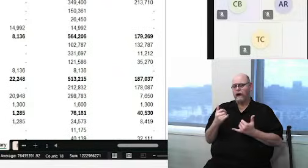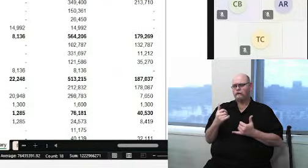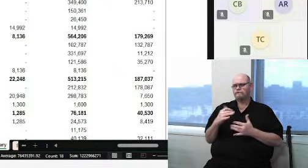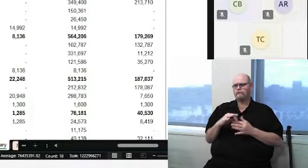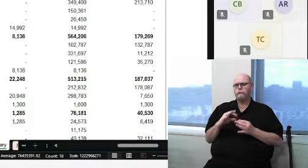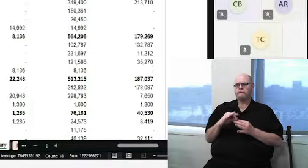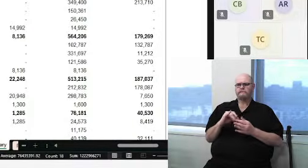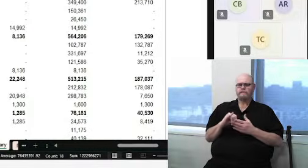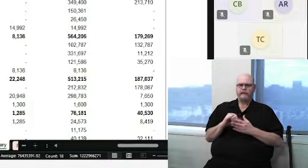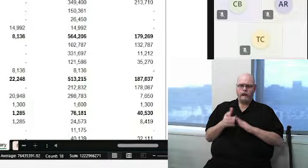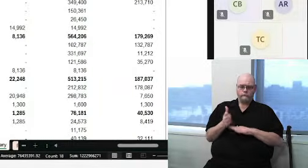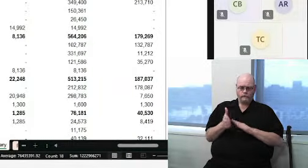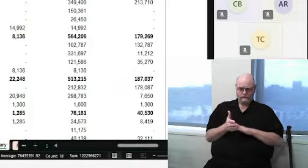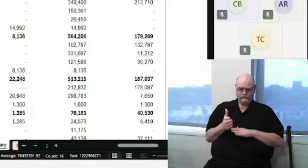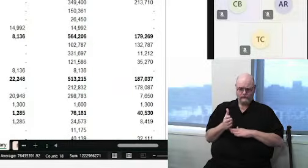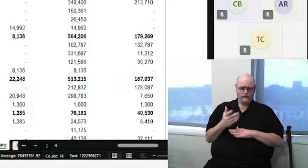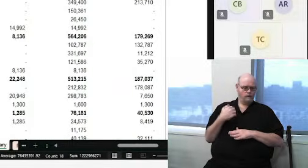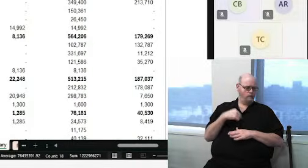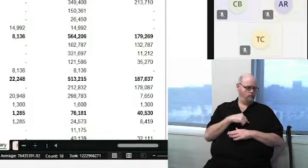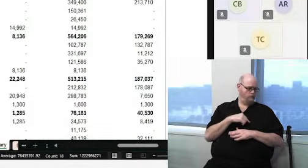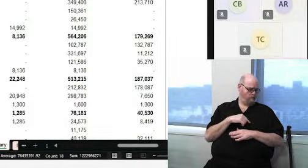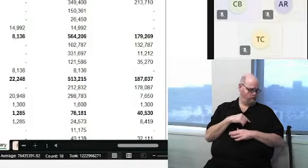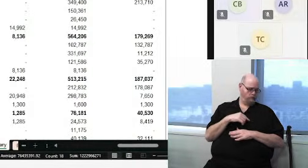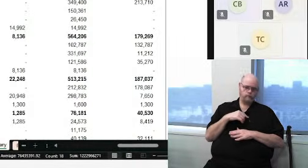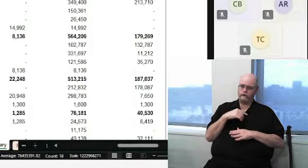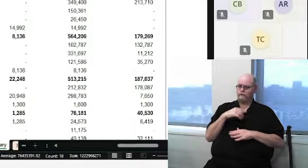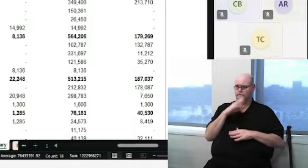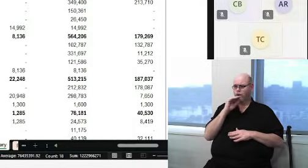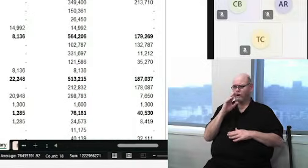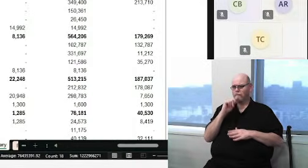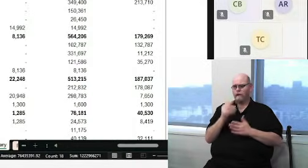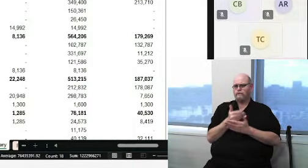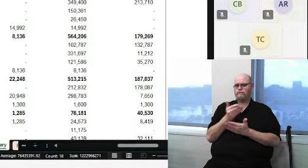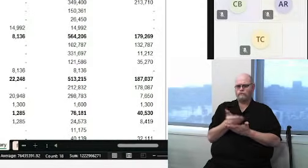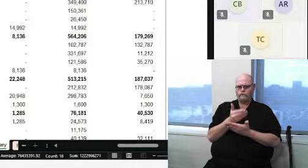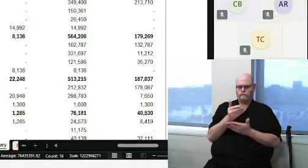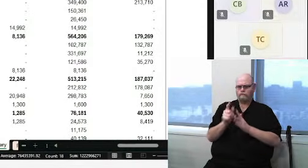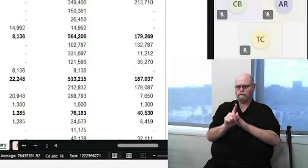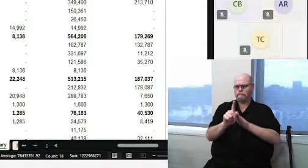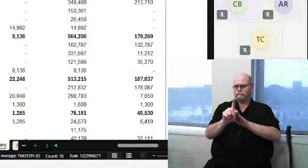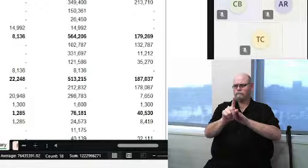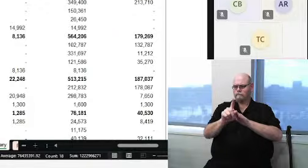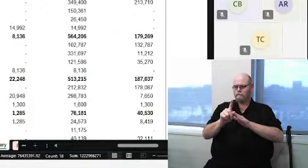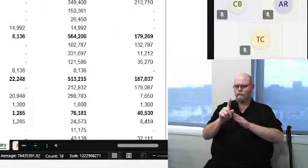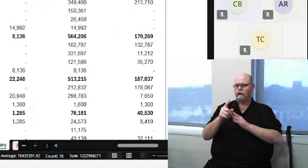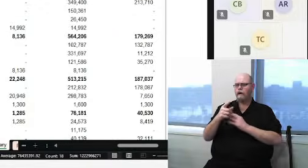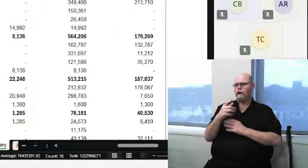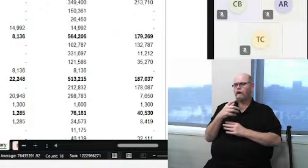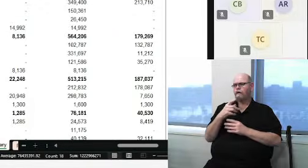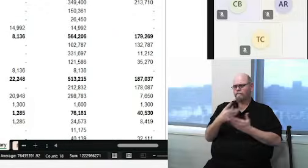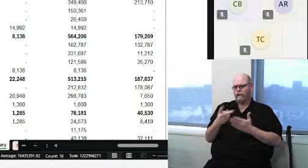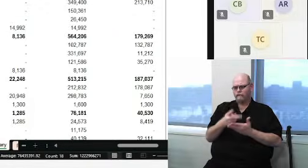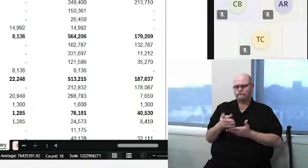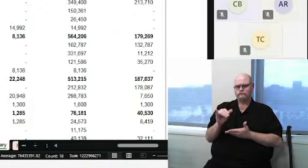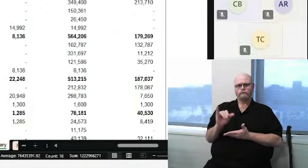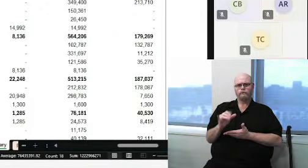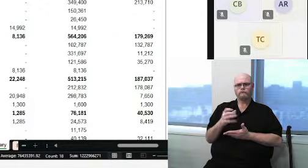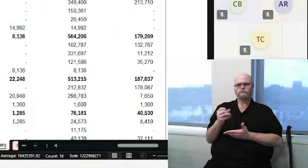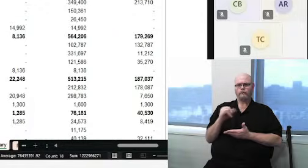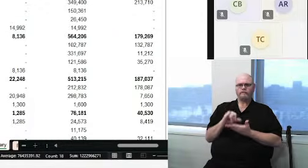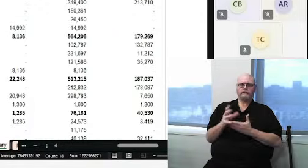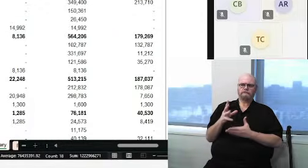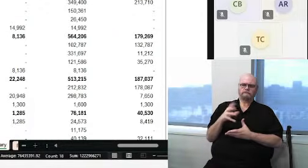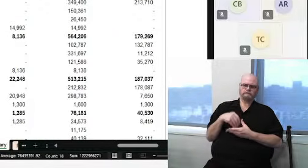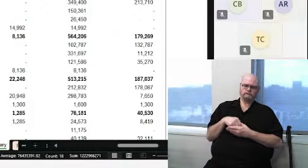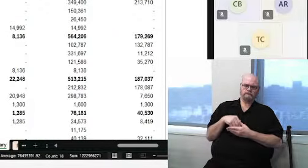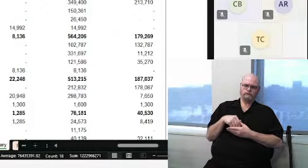now. I mentioned that operationally we're dealing with emergent failures. So that's the component that's be